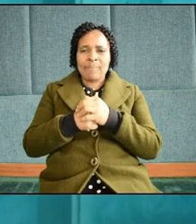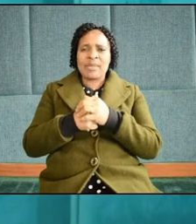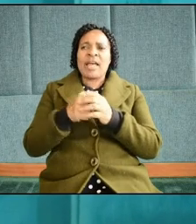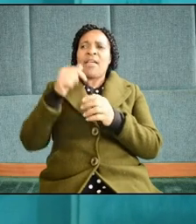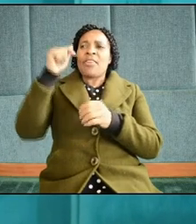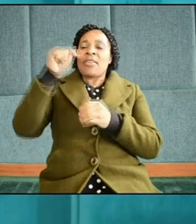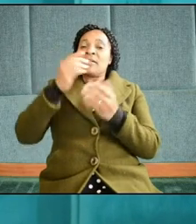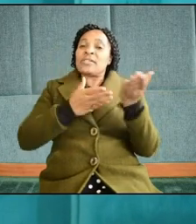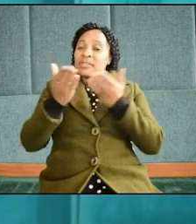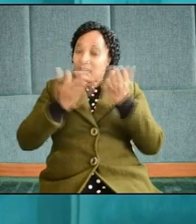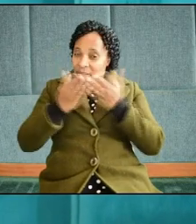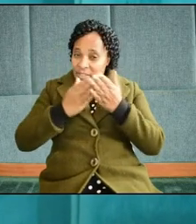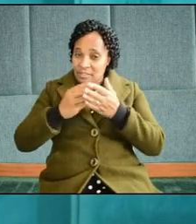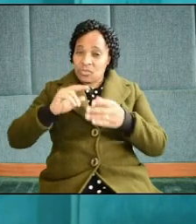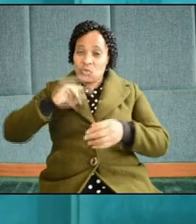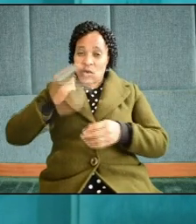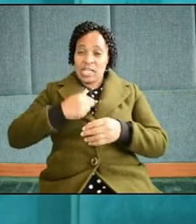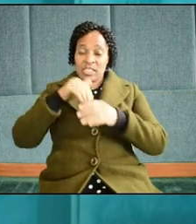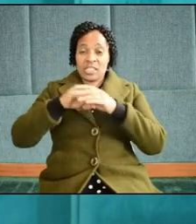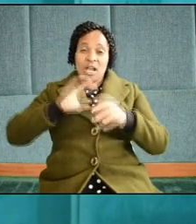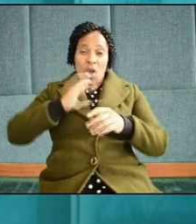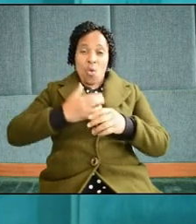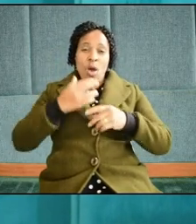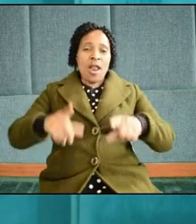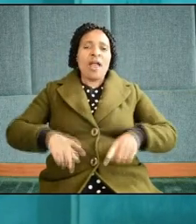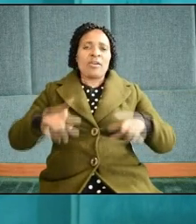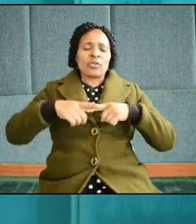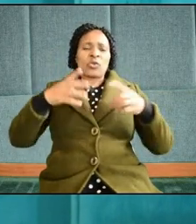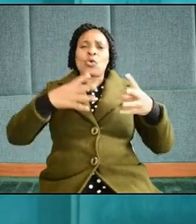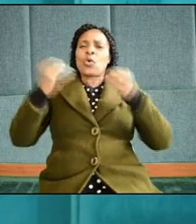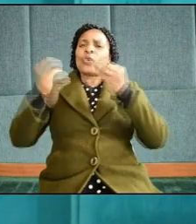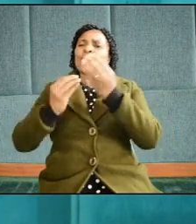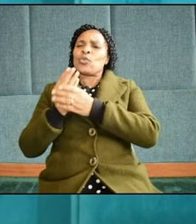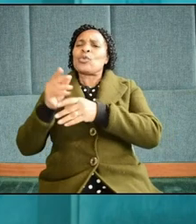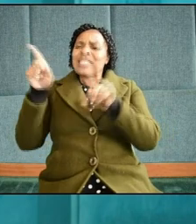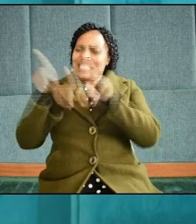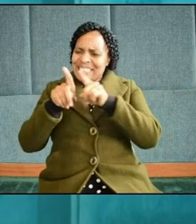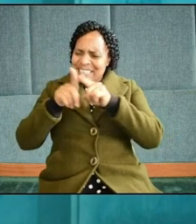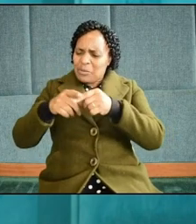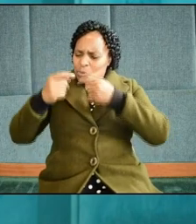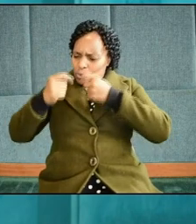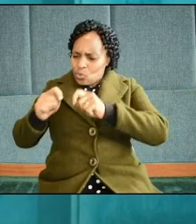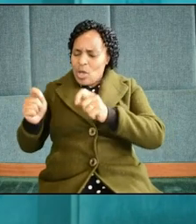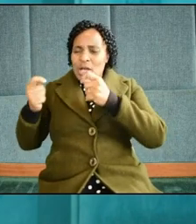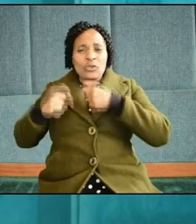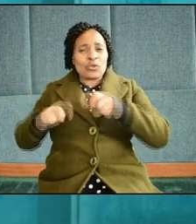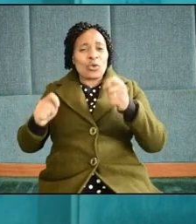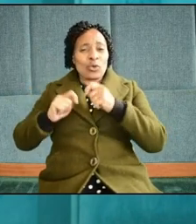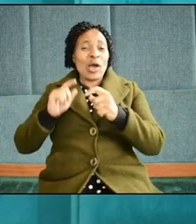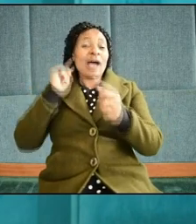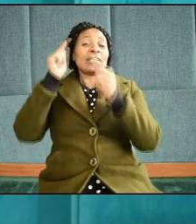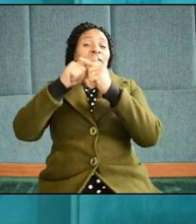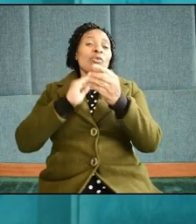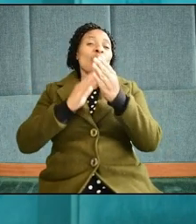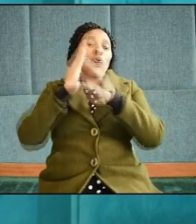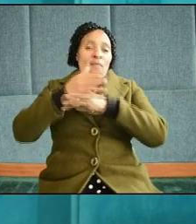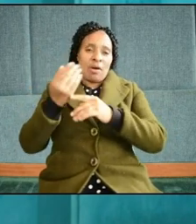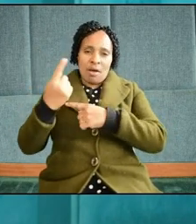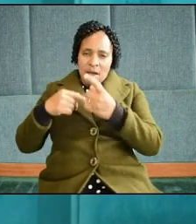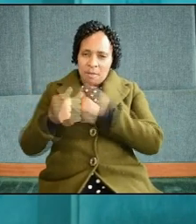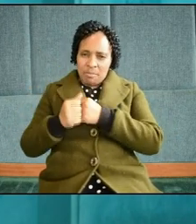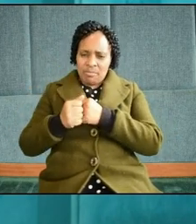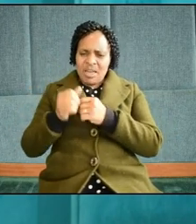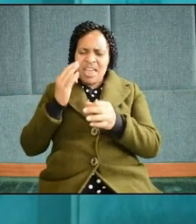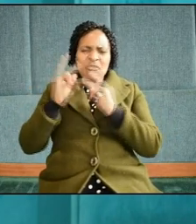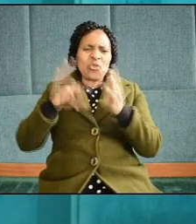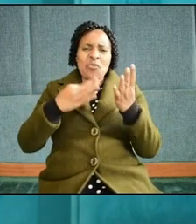this happens to us in our lives. We go through the same temptations until we are able to overcome them. And if we fail, the Lord